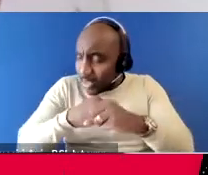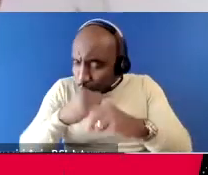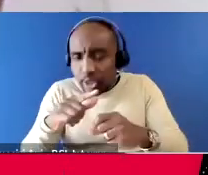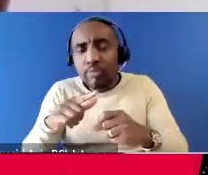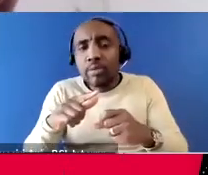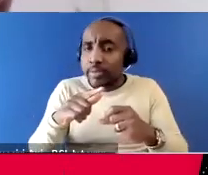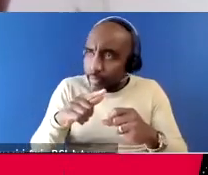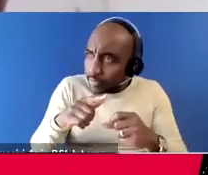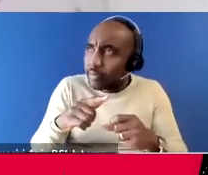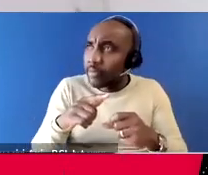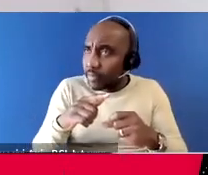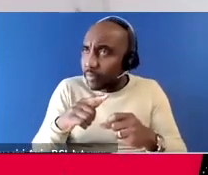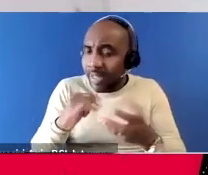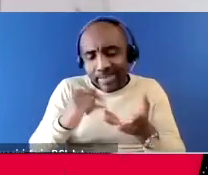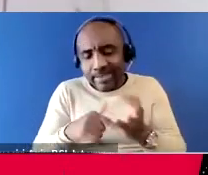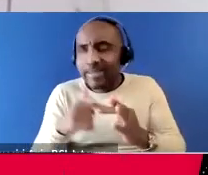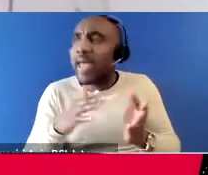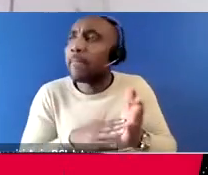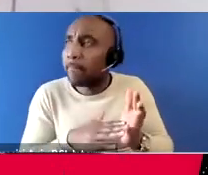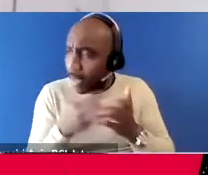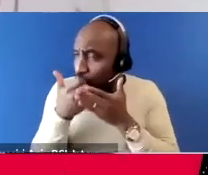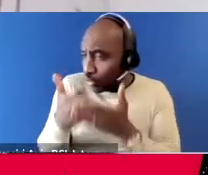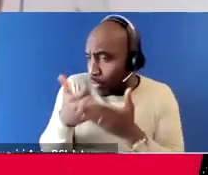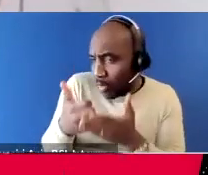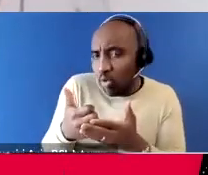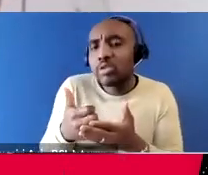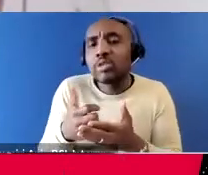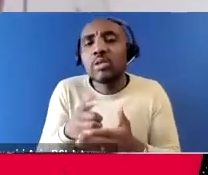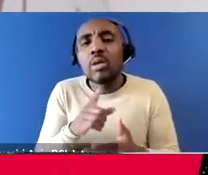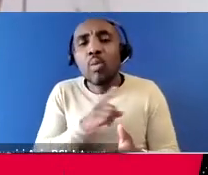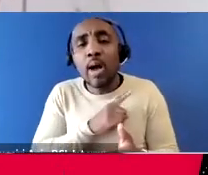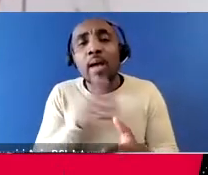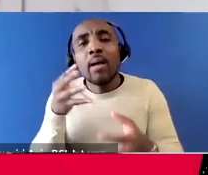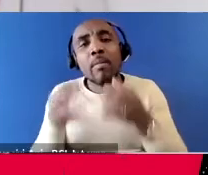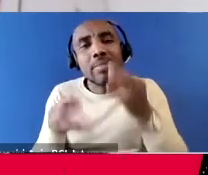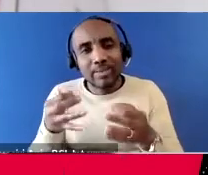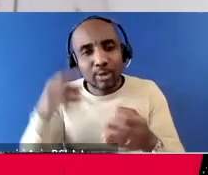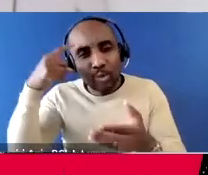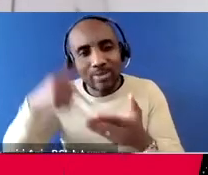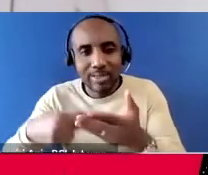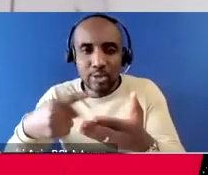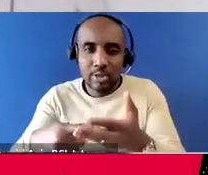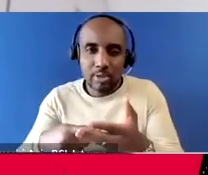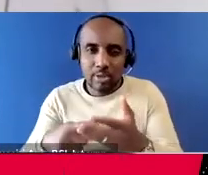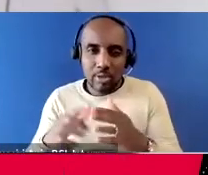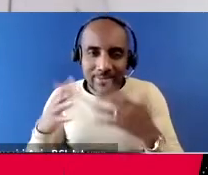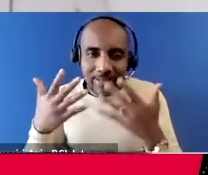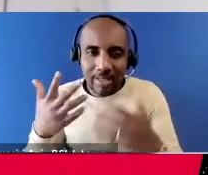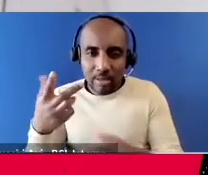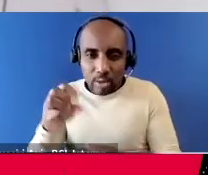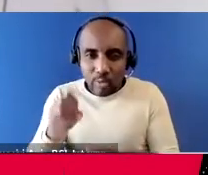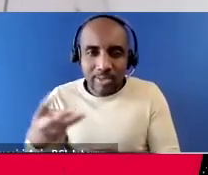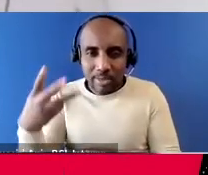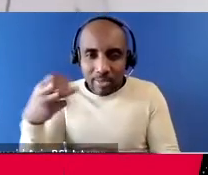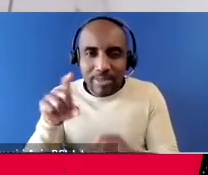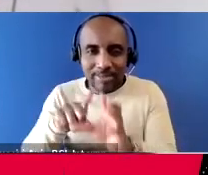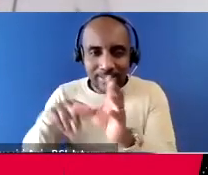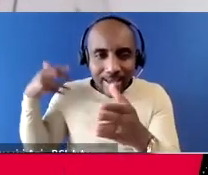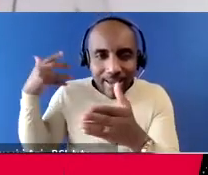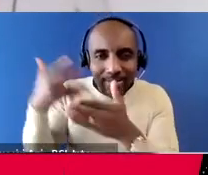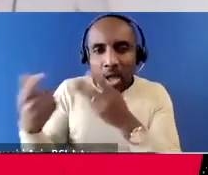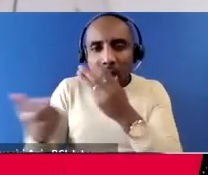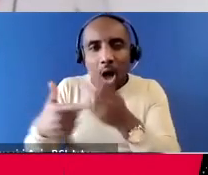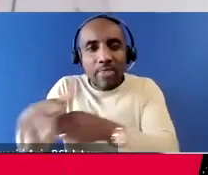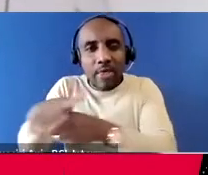British manufacturing. These were not accidents. These were political choices made to destroy other parts of the